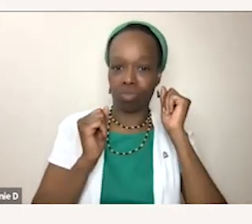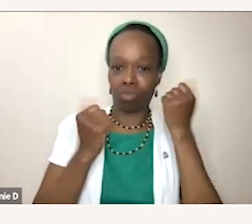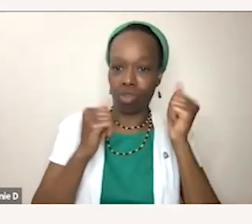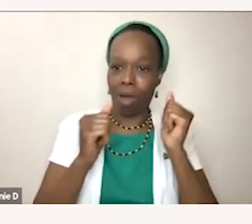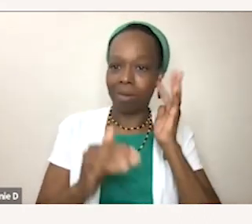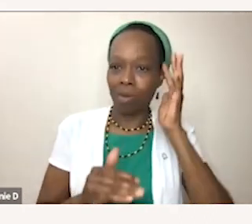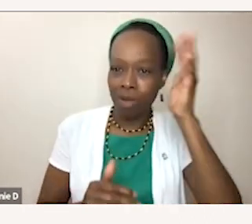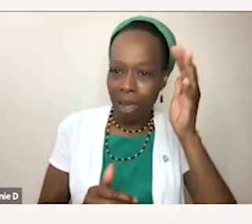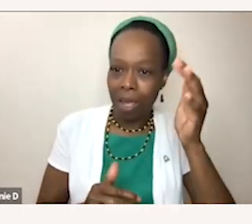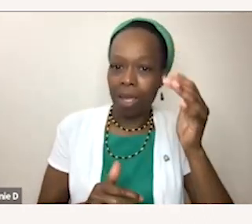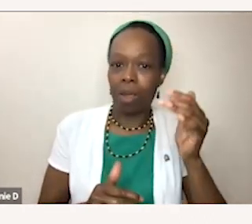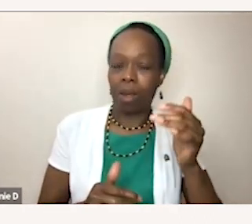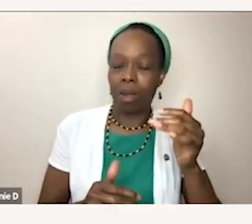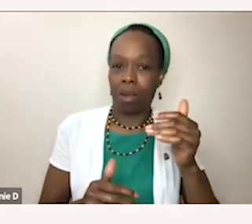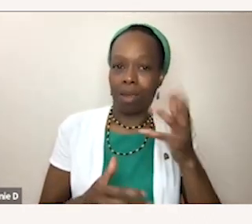communities within our school.